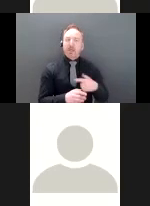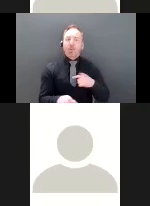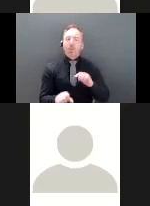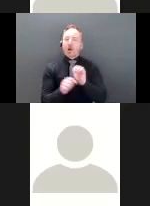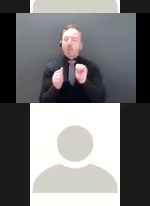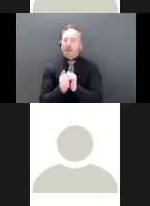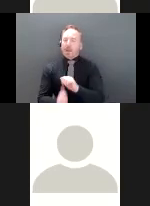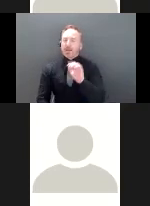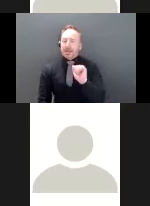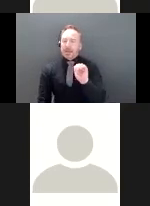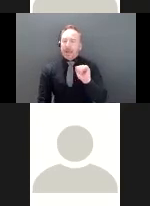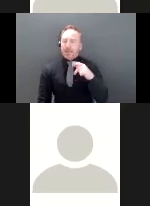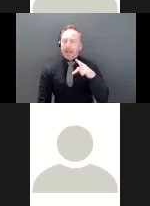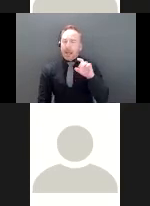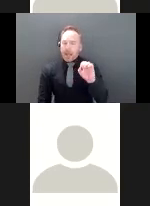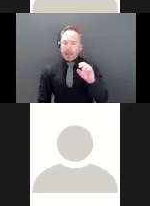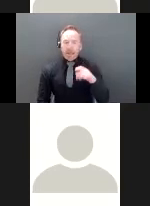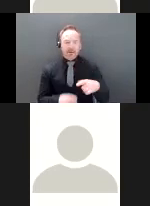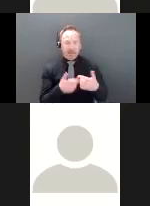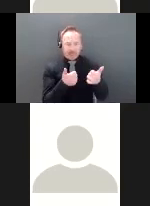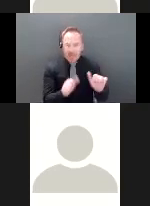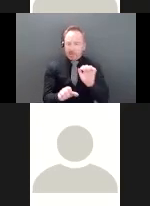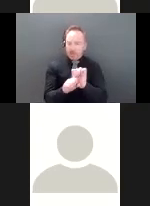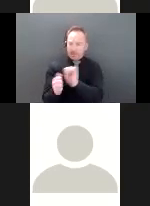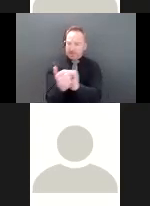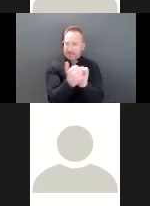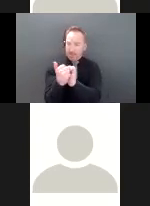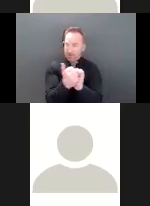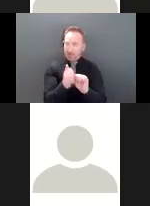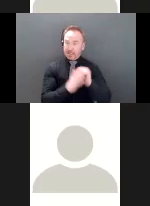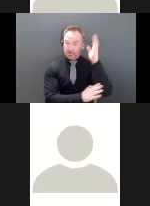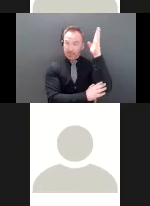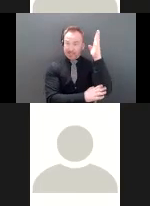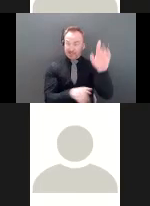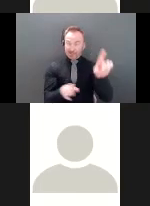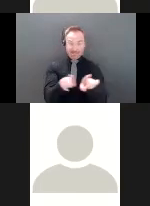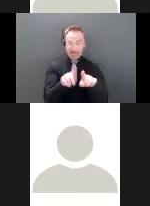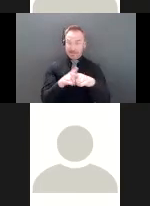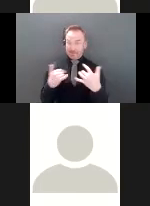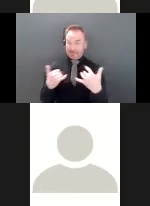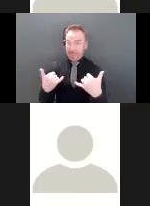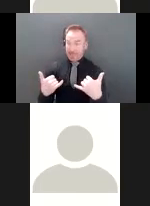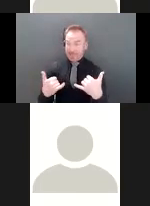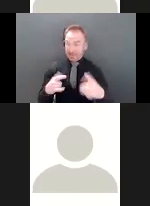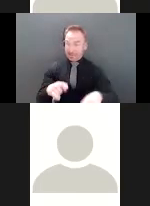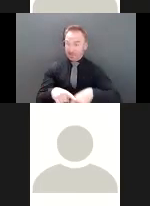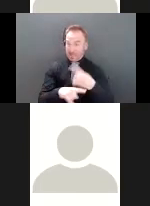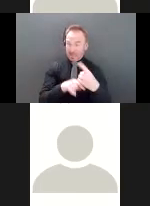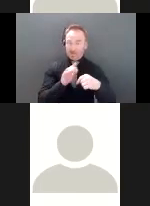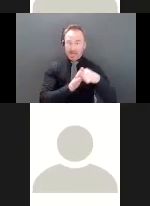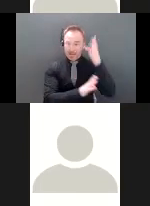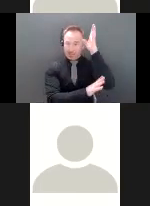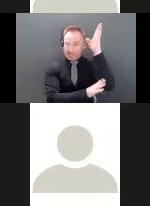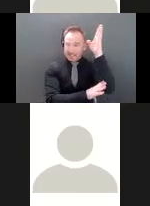Aging Without Violence project, and continue to work with them in presentations such as today to really, bring down